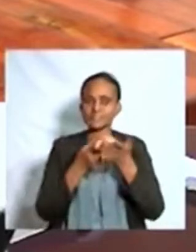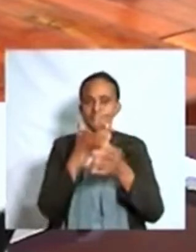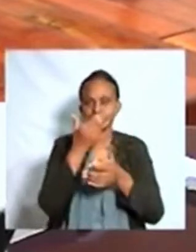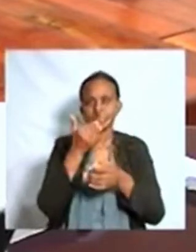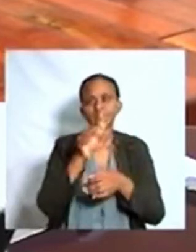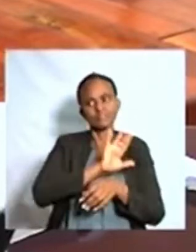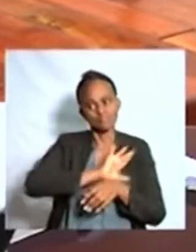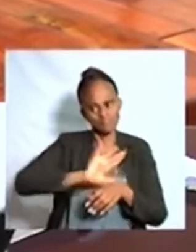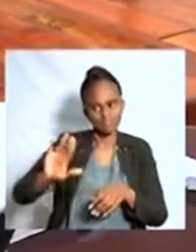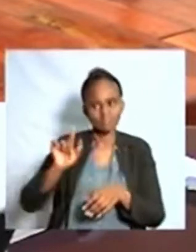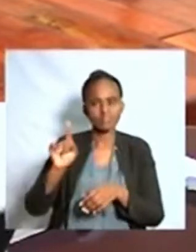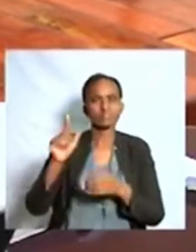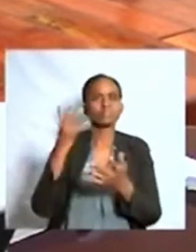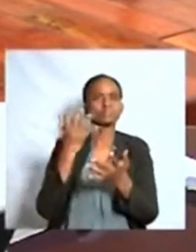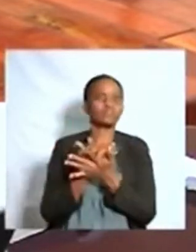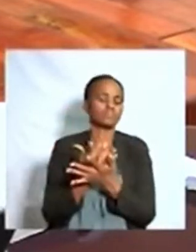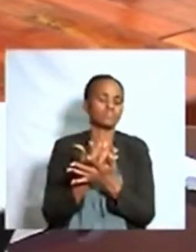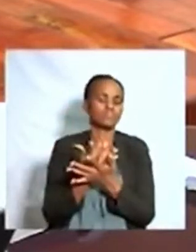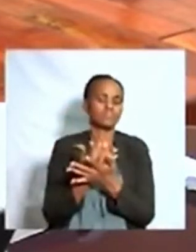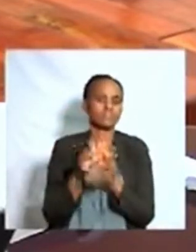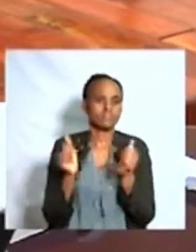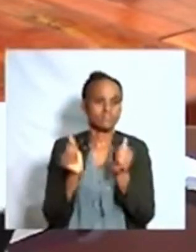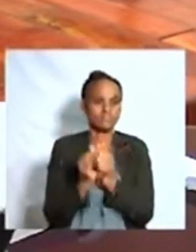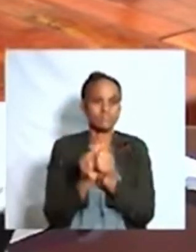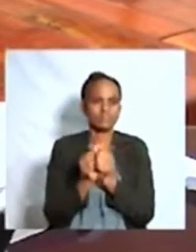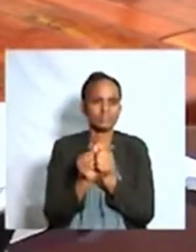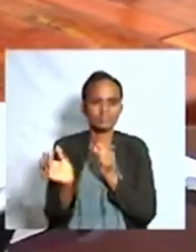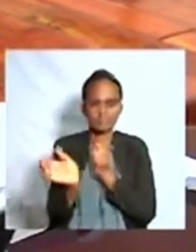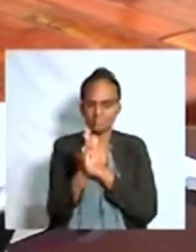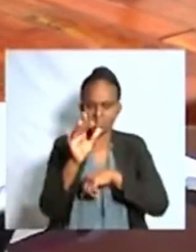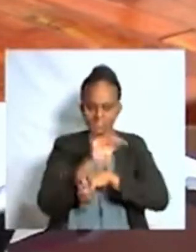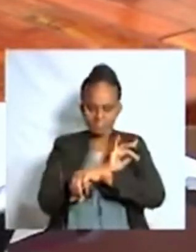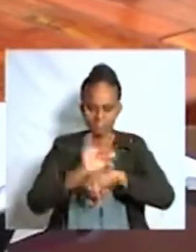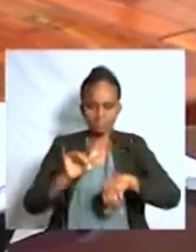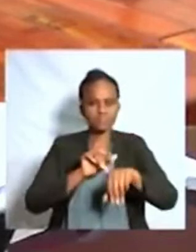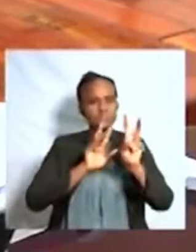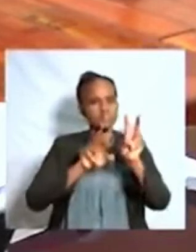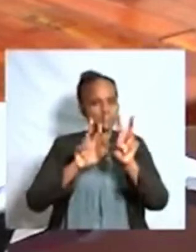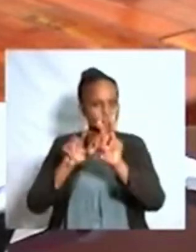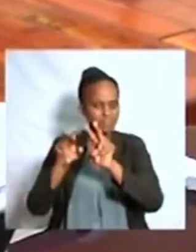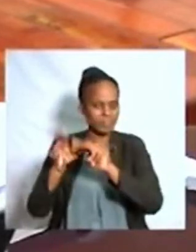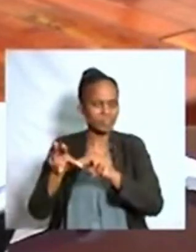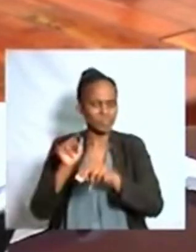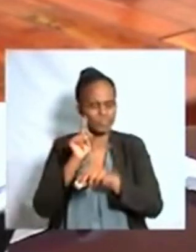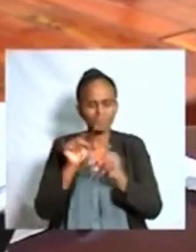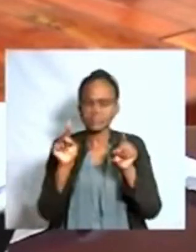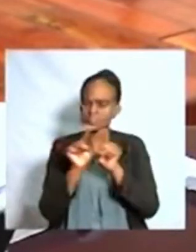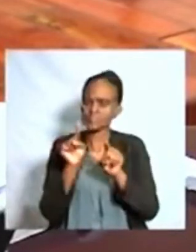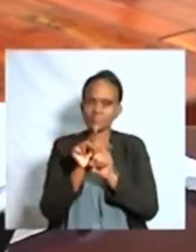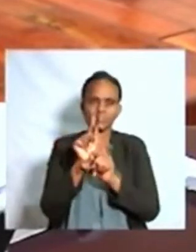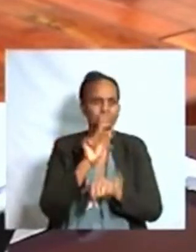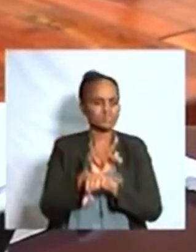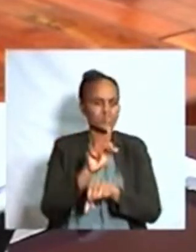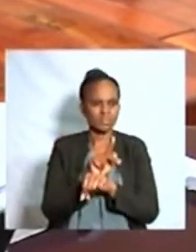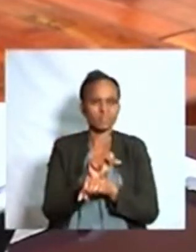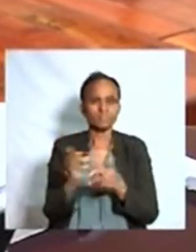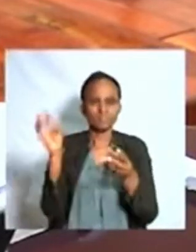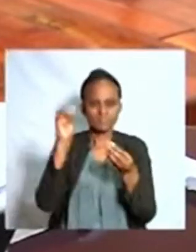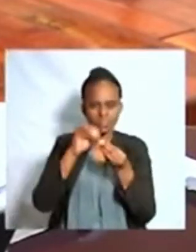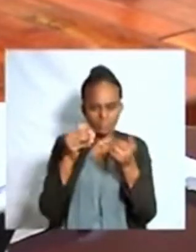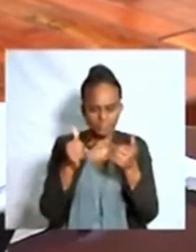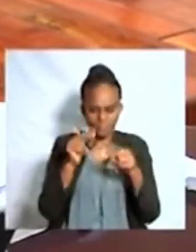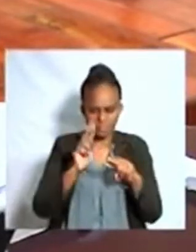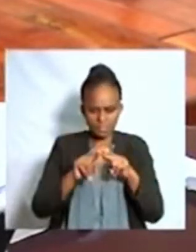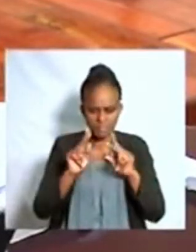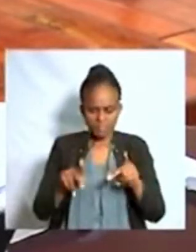severely reprimanded with regard to the lack of supervision of the said project. Additionally, Chair,